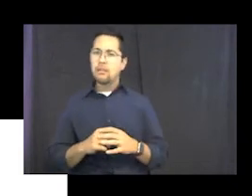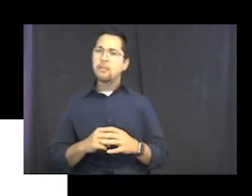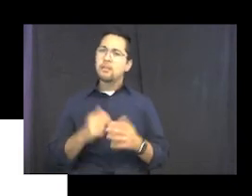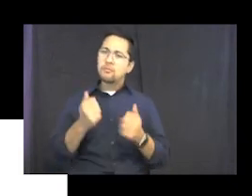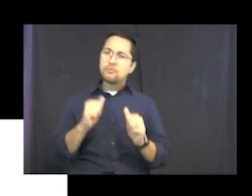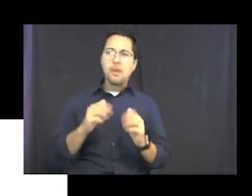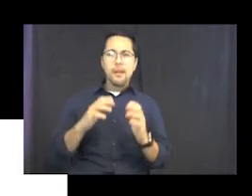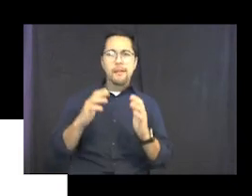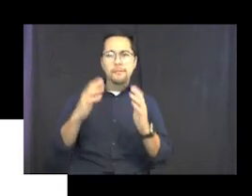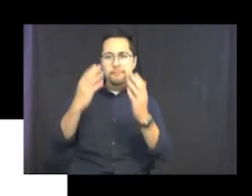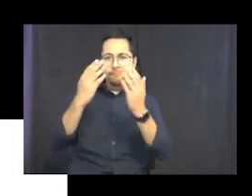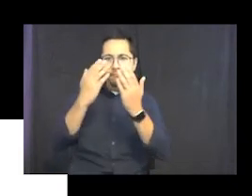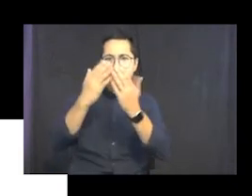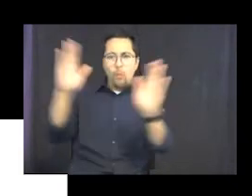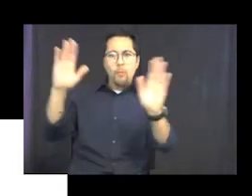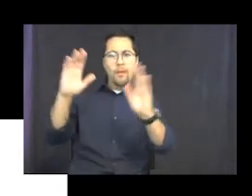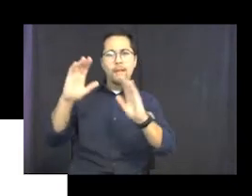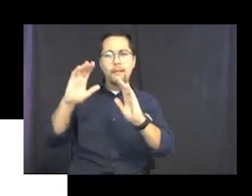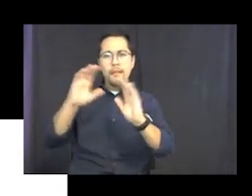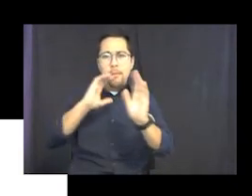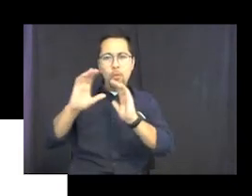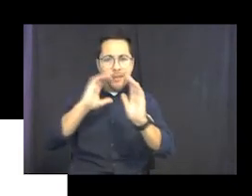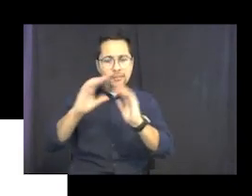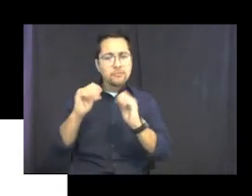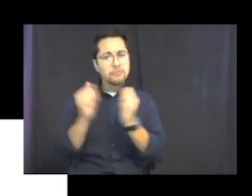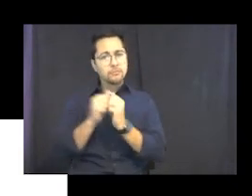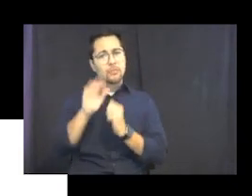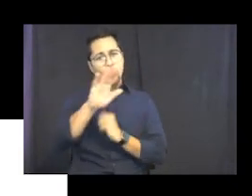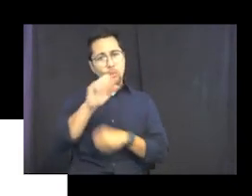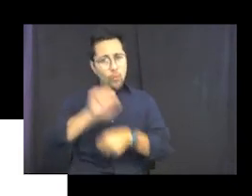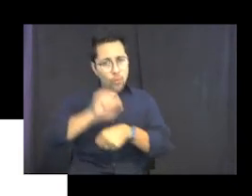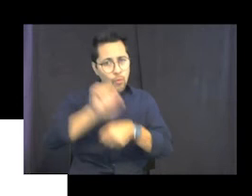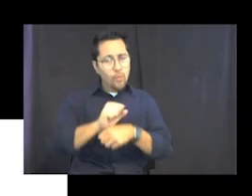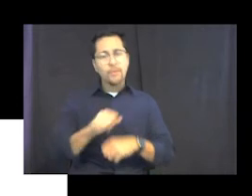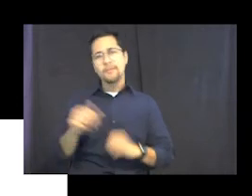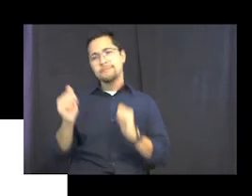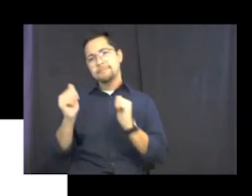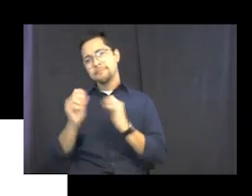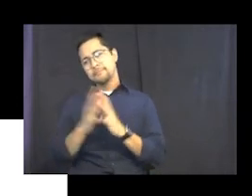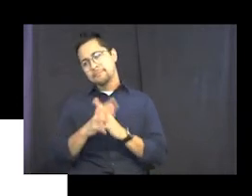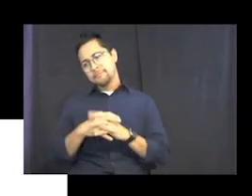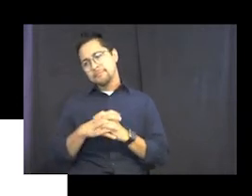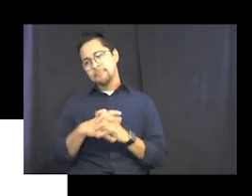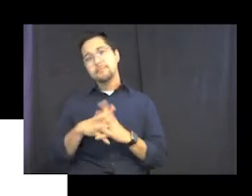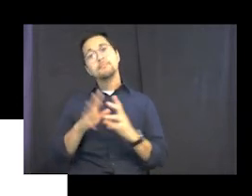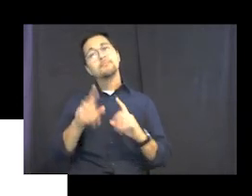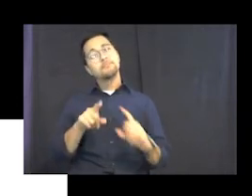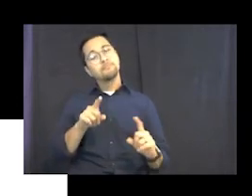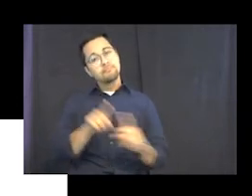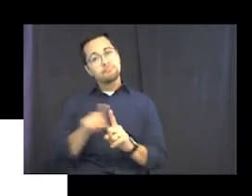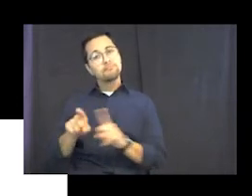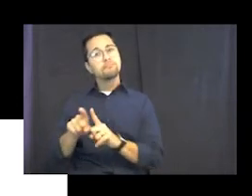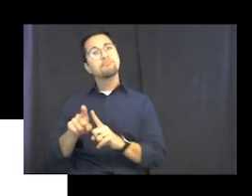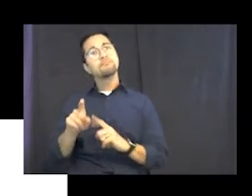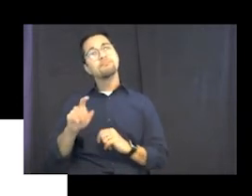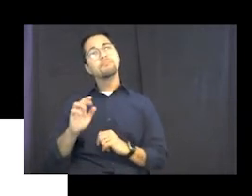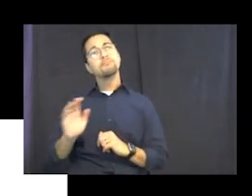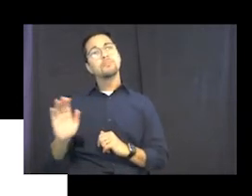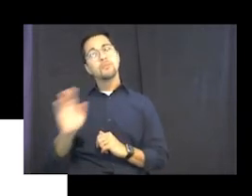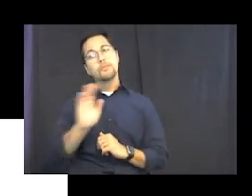open communication with your employer, and also